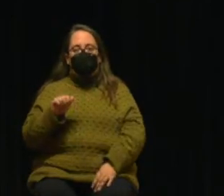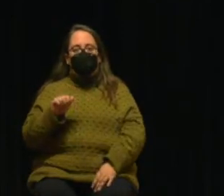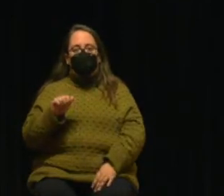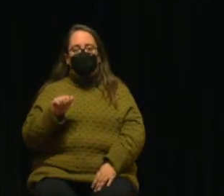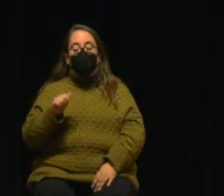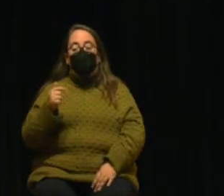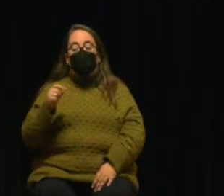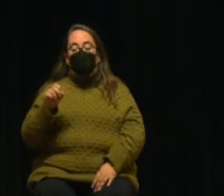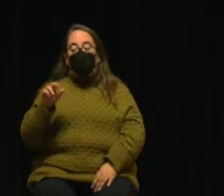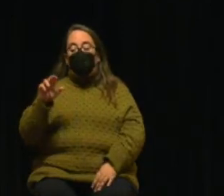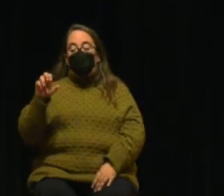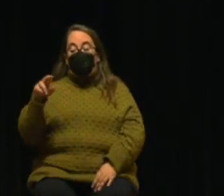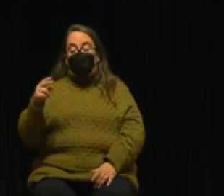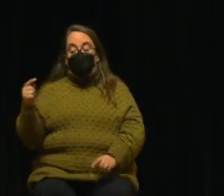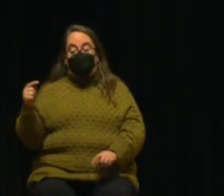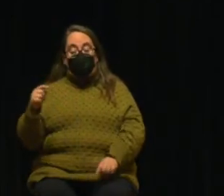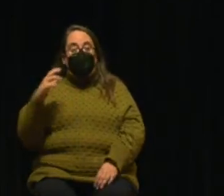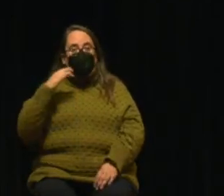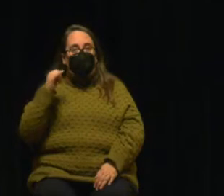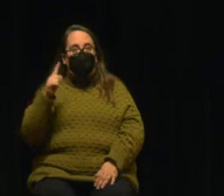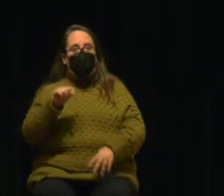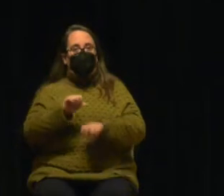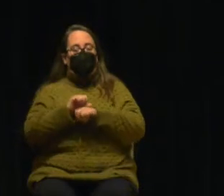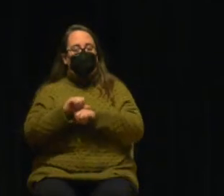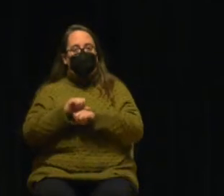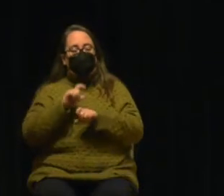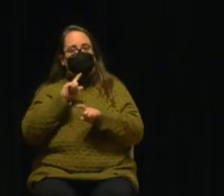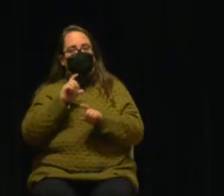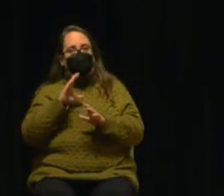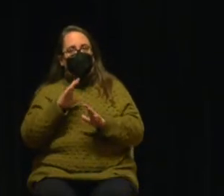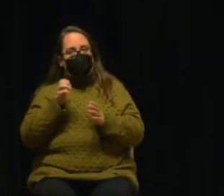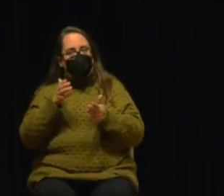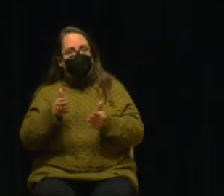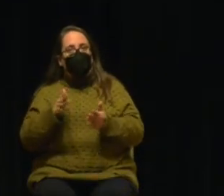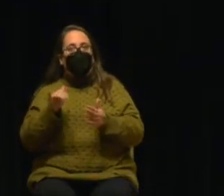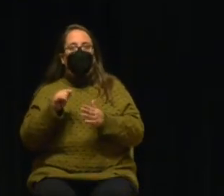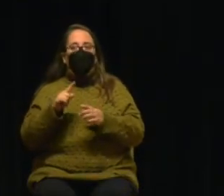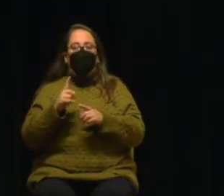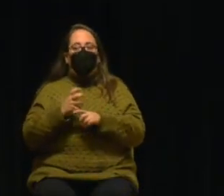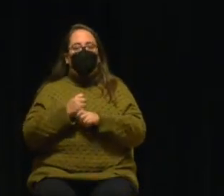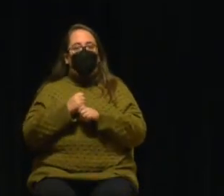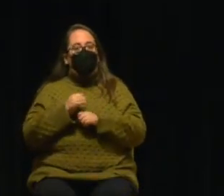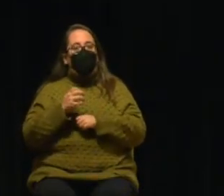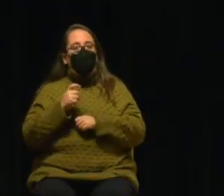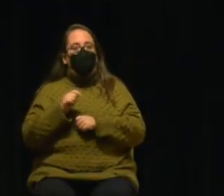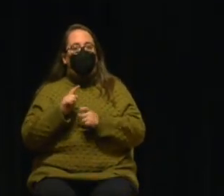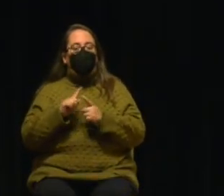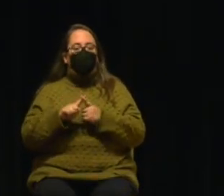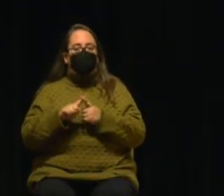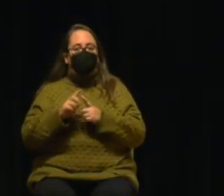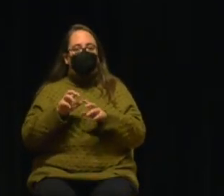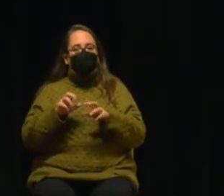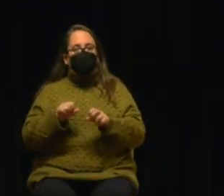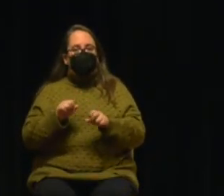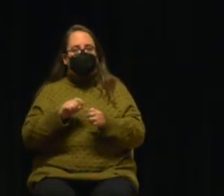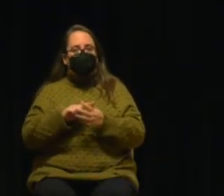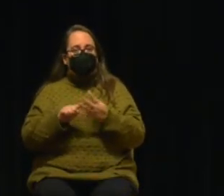Gorsuch had come to Philadelphia because that was where the slave commissioner was. That was where he could get the warrant to then go and seize these